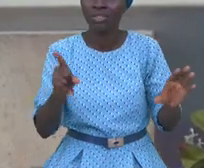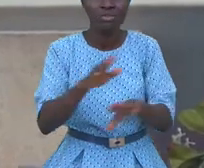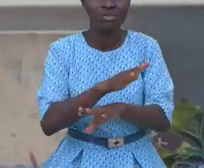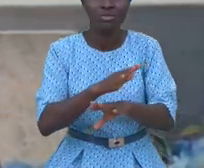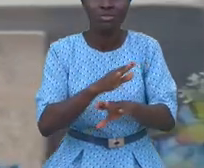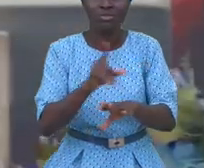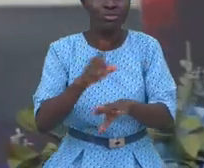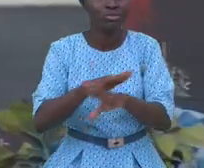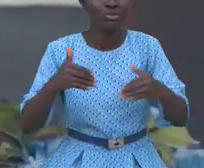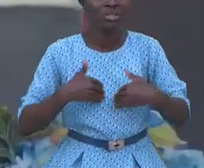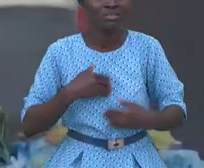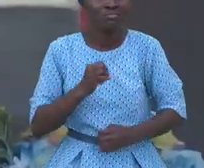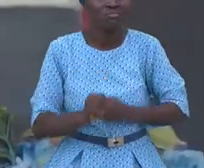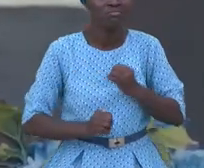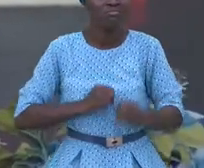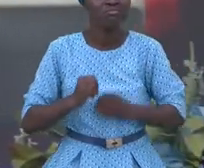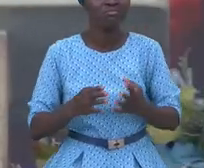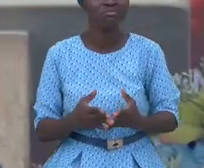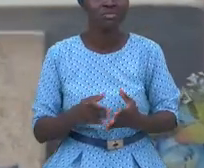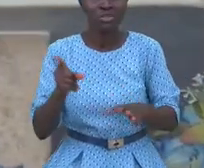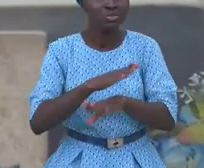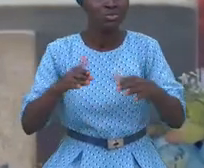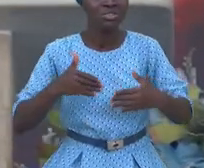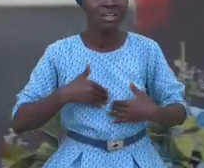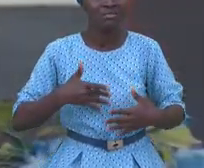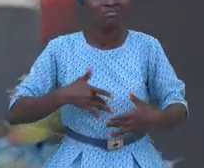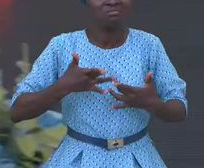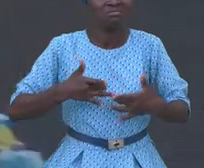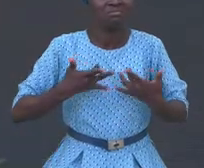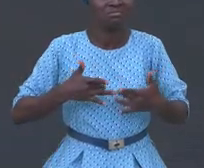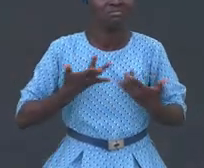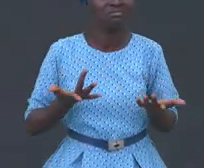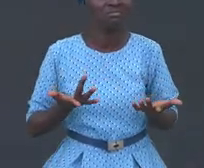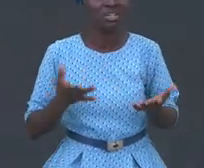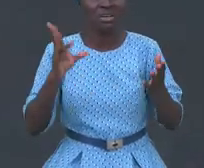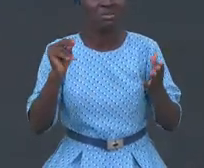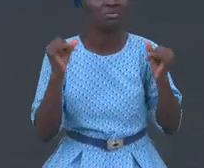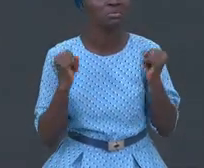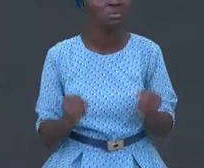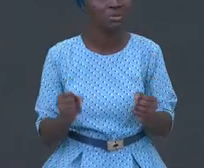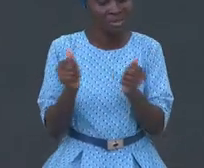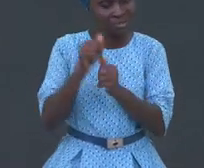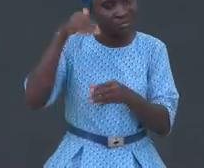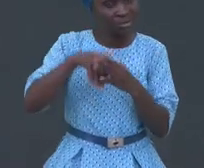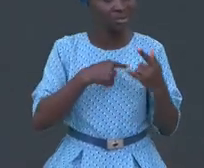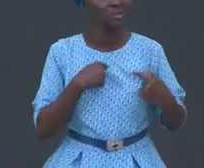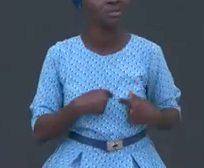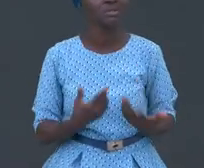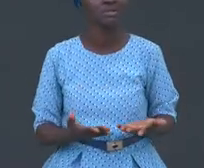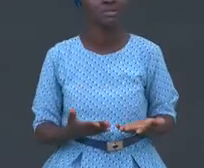no emotion, no excitement, no power within,